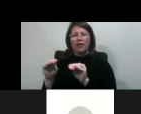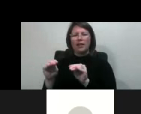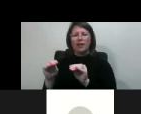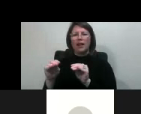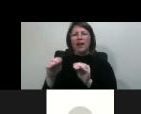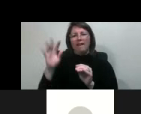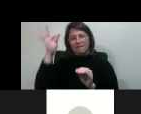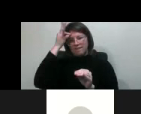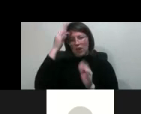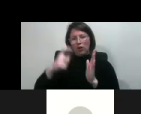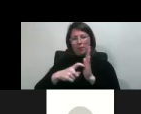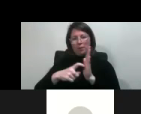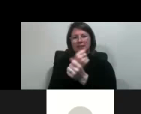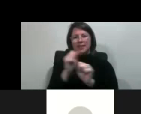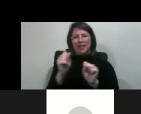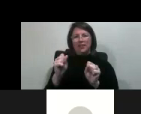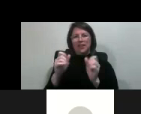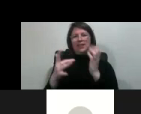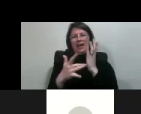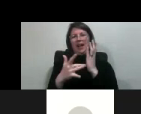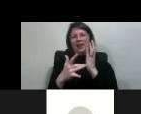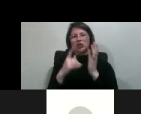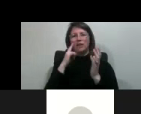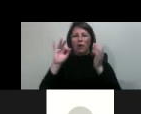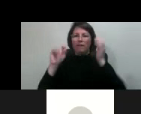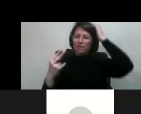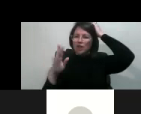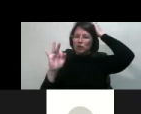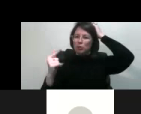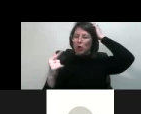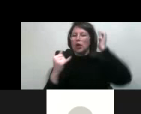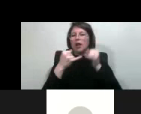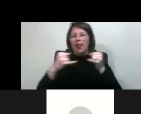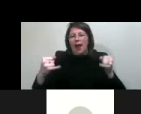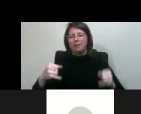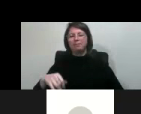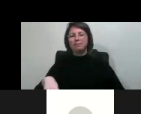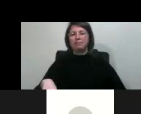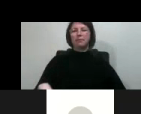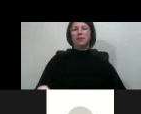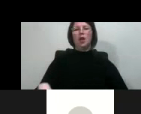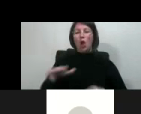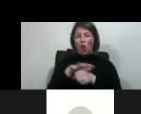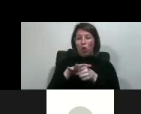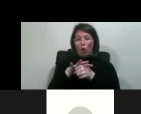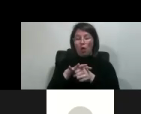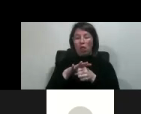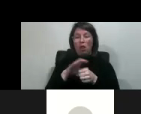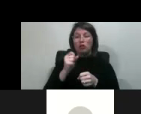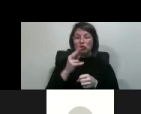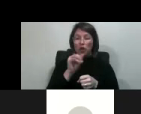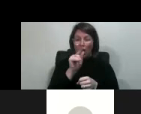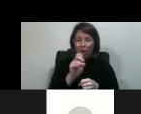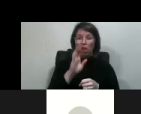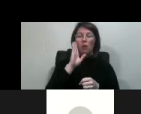safety technology on the Fitchburg line. So as I said, there'll be the local shuttle and the express shuttle, and